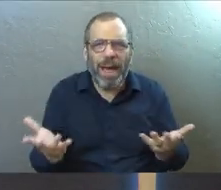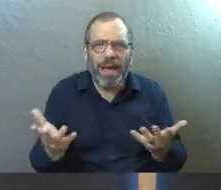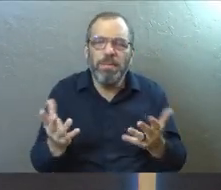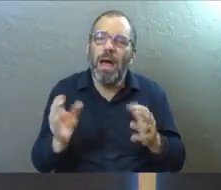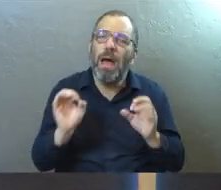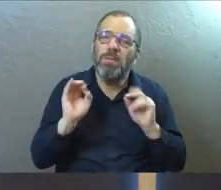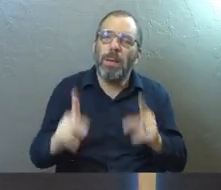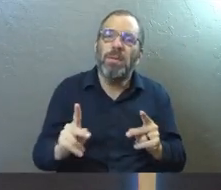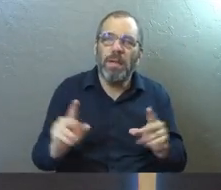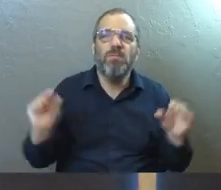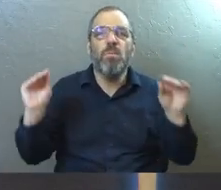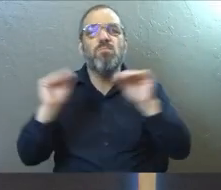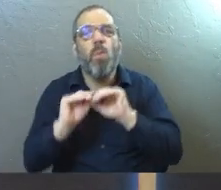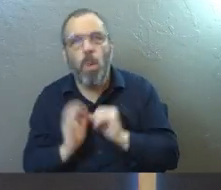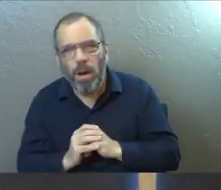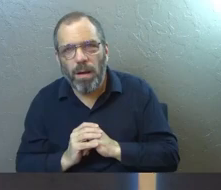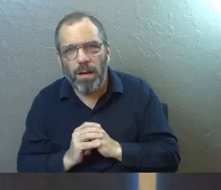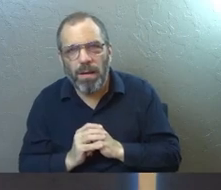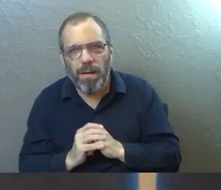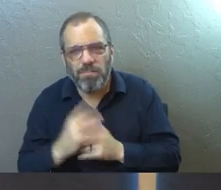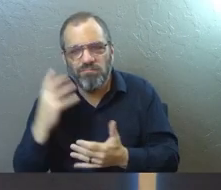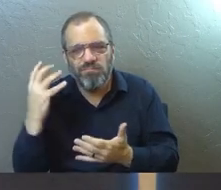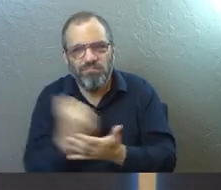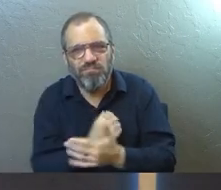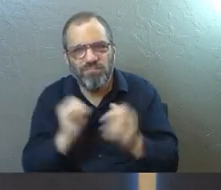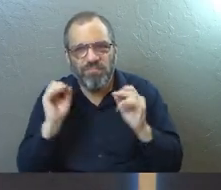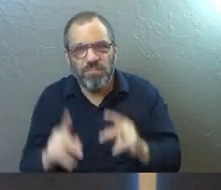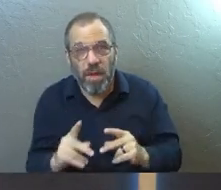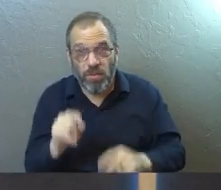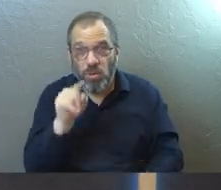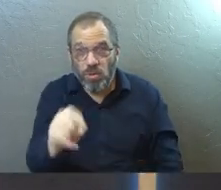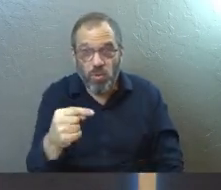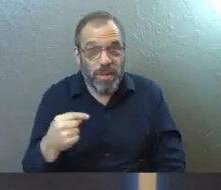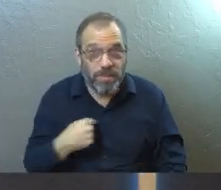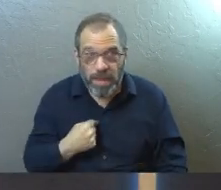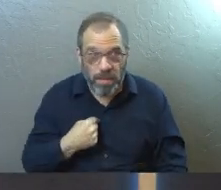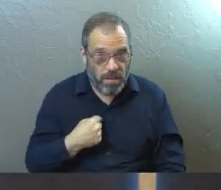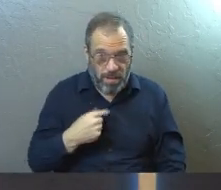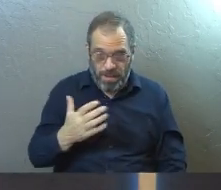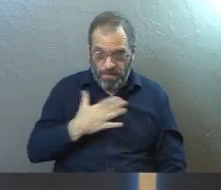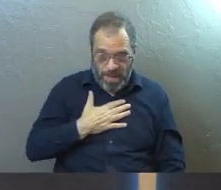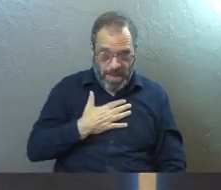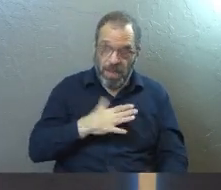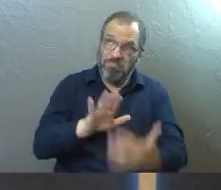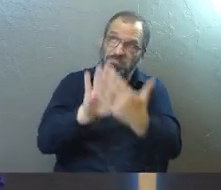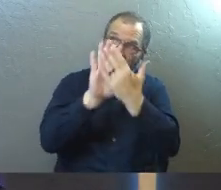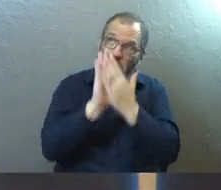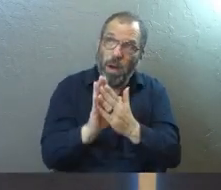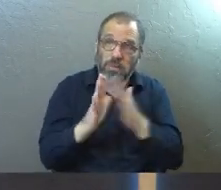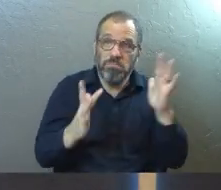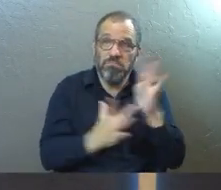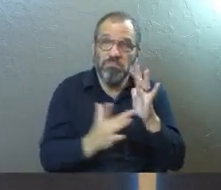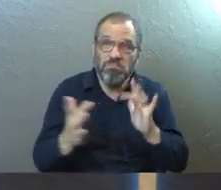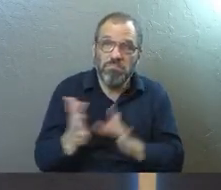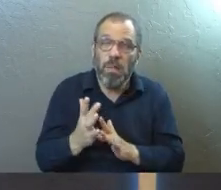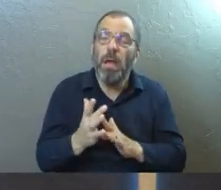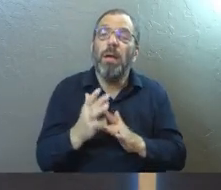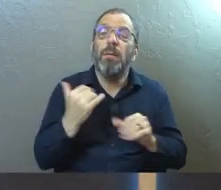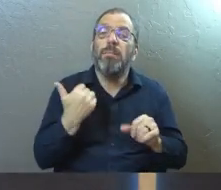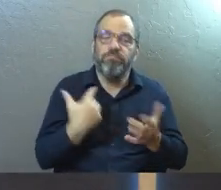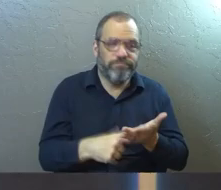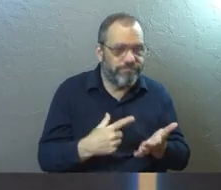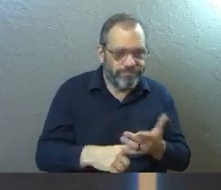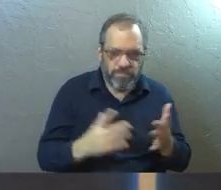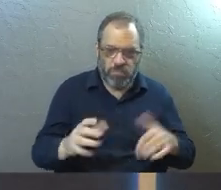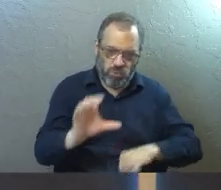It's an opportunity for more. An opportunity for more for every single one of us right now in our walk with Jesus. We talk about